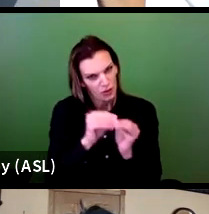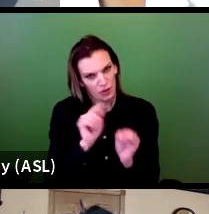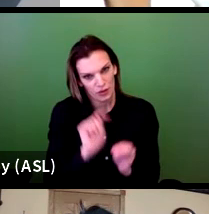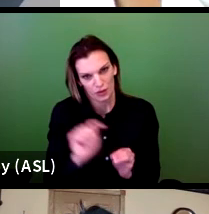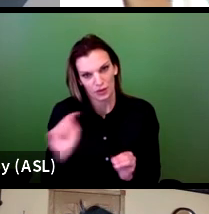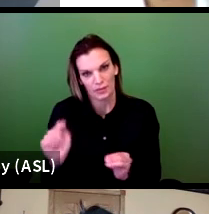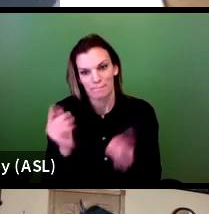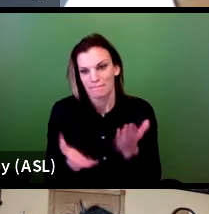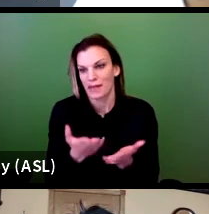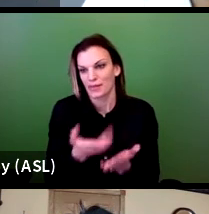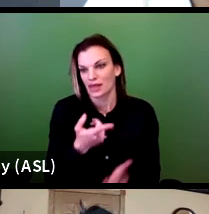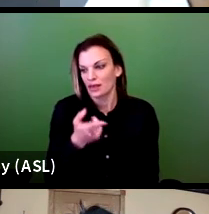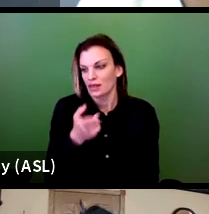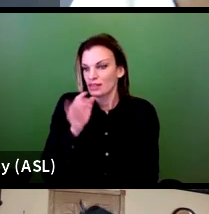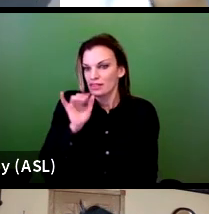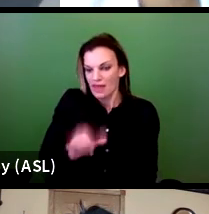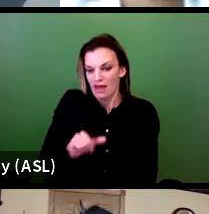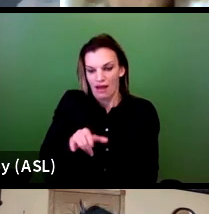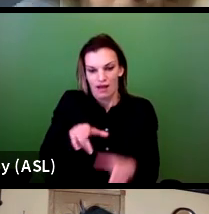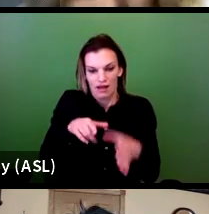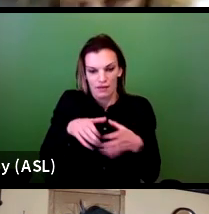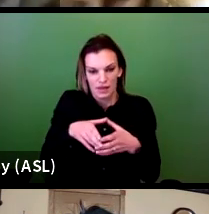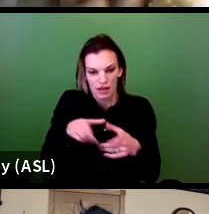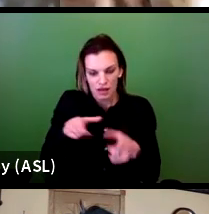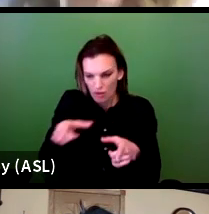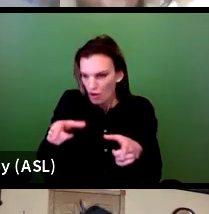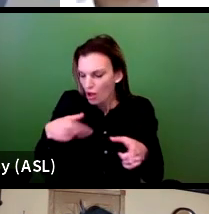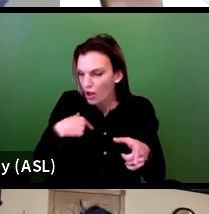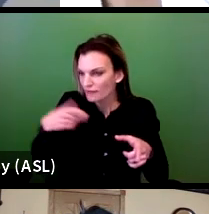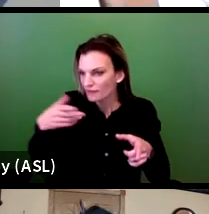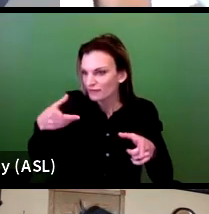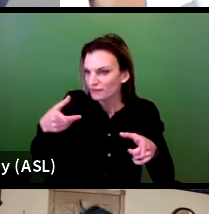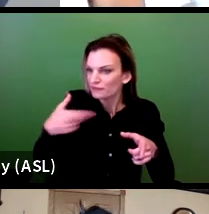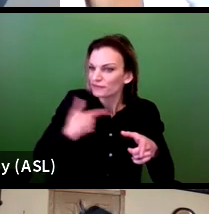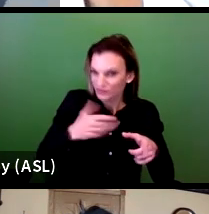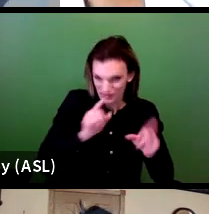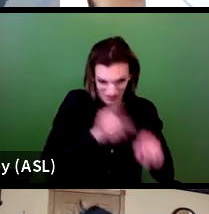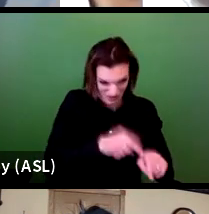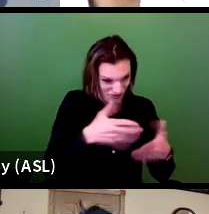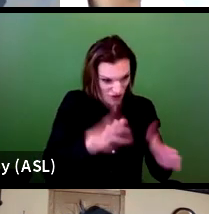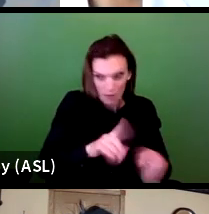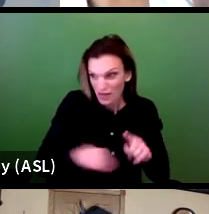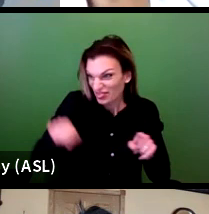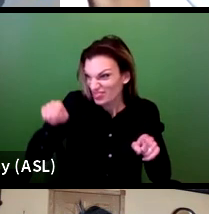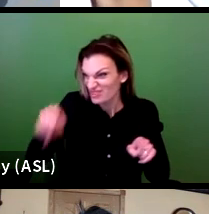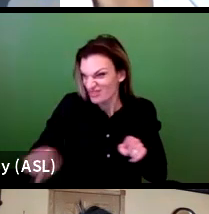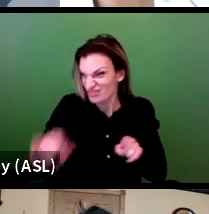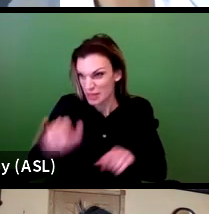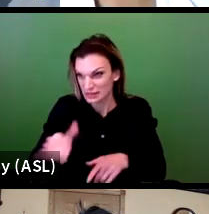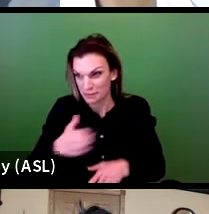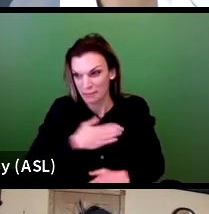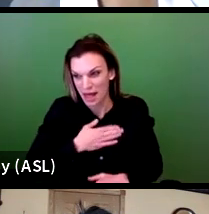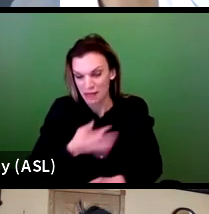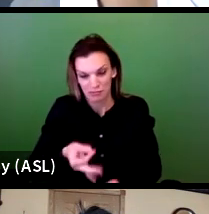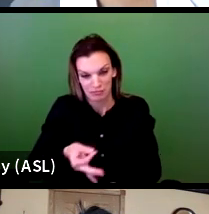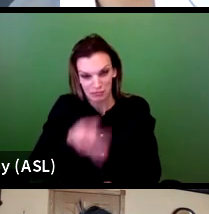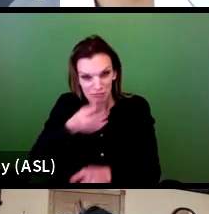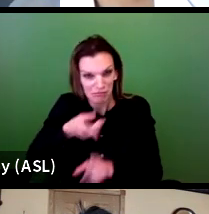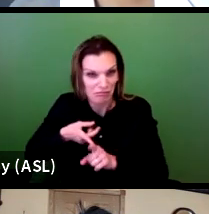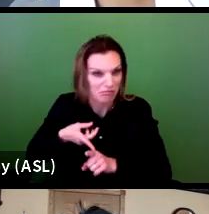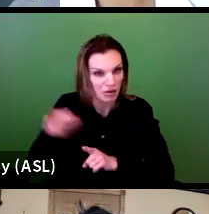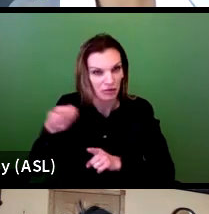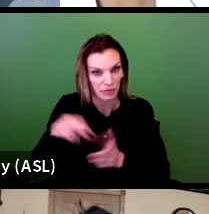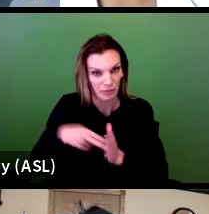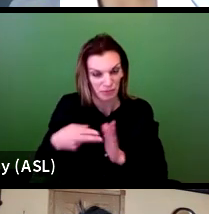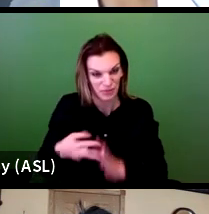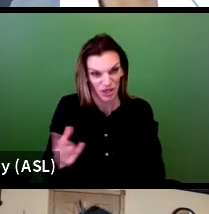wheelhouse. And I don't want to say, well, no, you've already been in one, even though this is like their field and they would have a lot of knowledge. So I